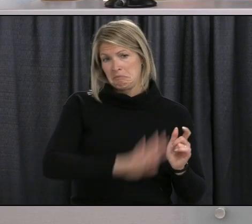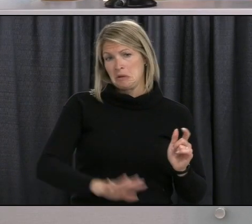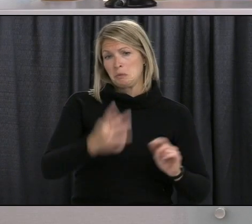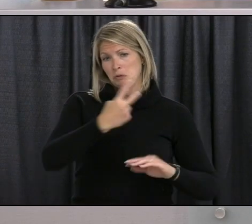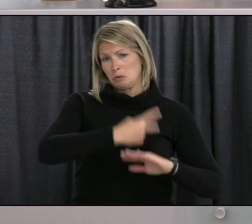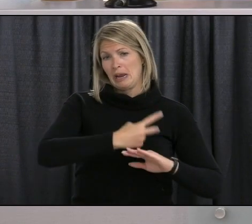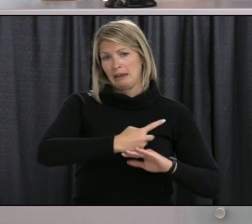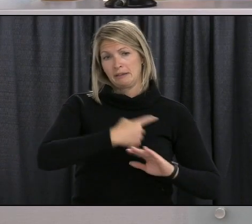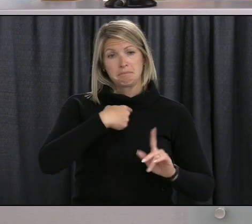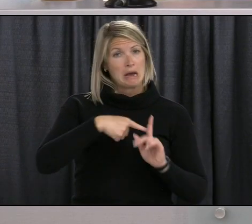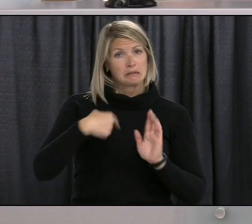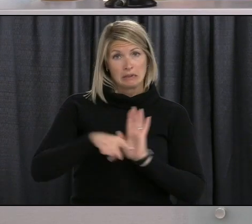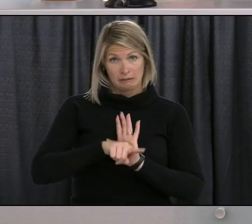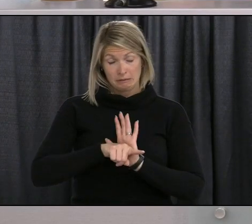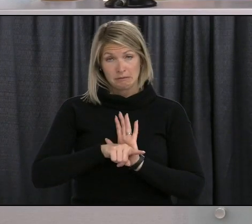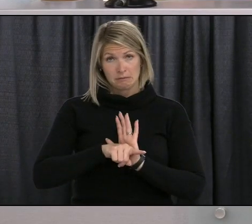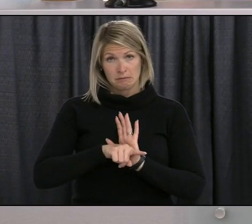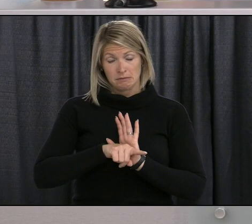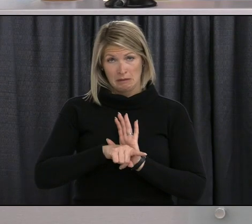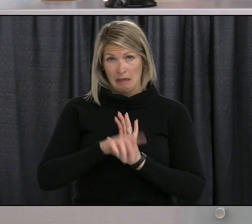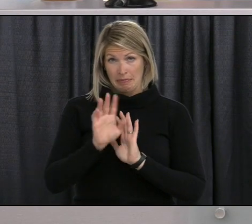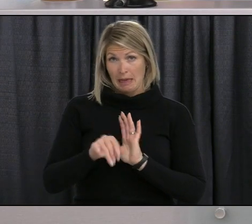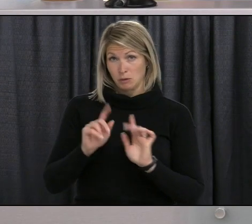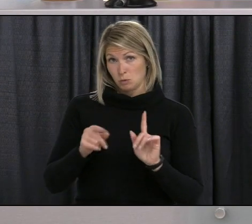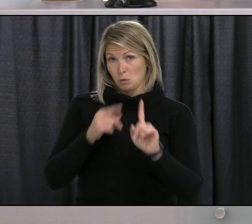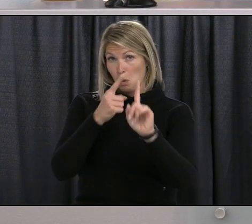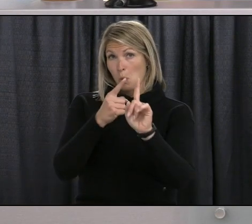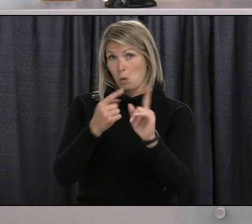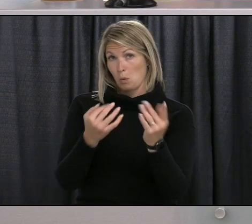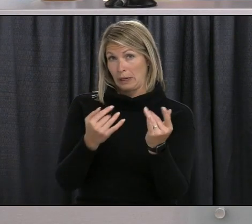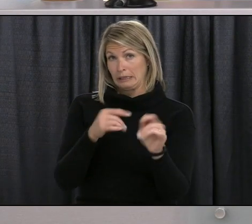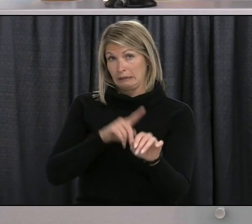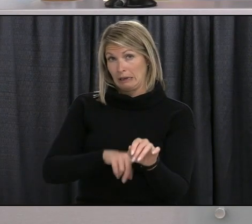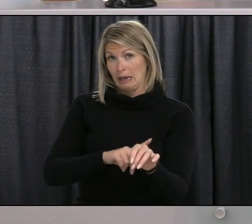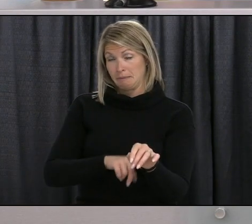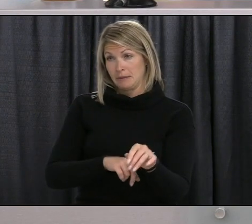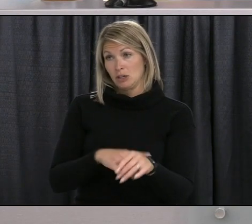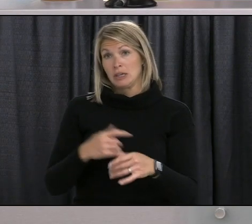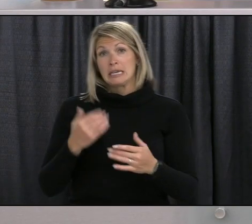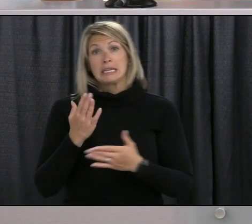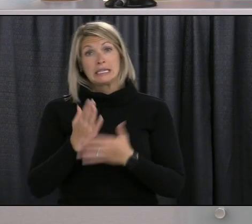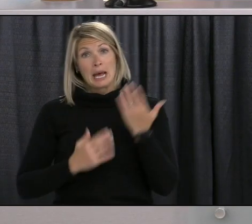just to get the test and another 48 to get it back. You could be looking at waiting for 9 days.